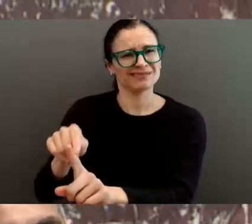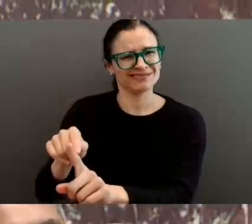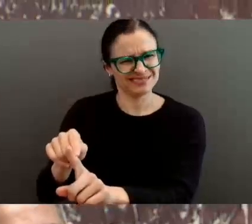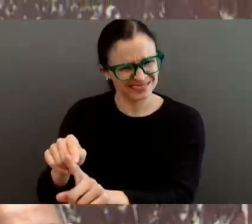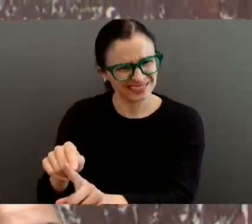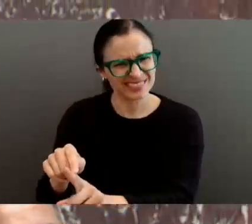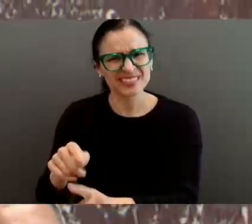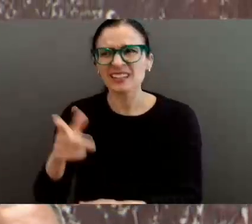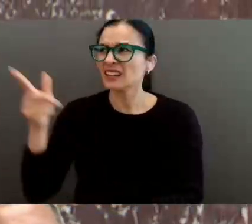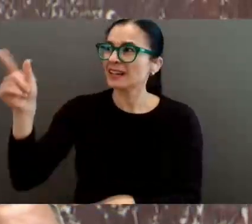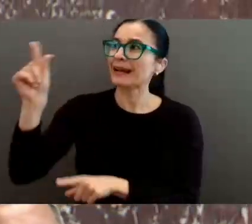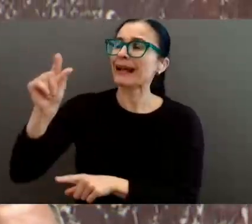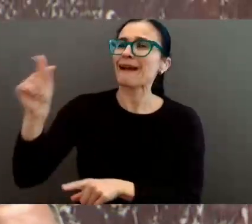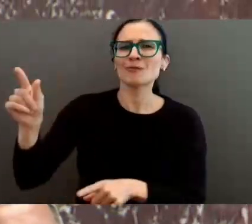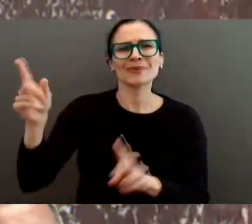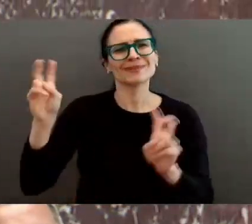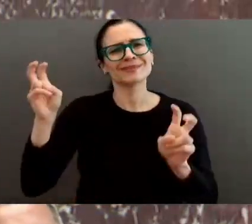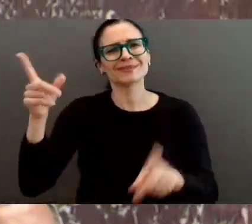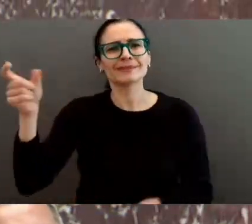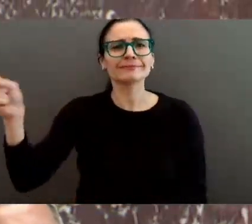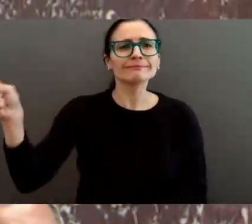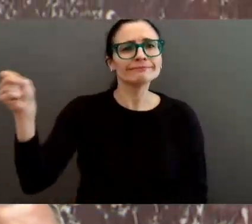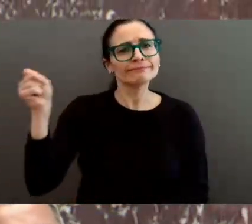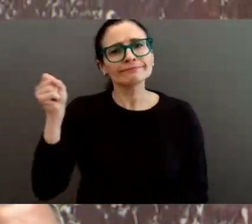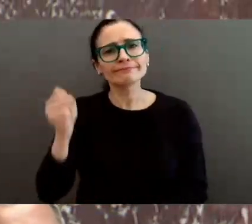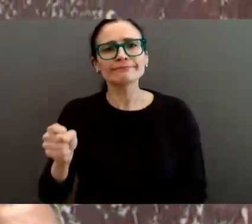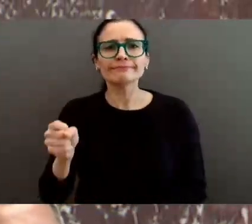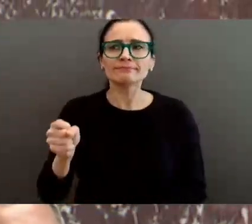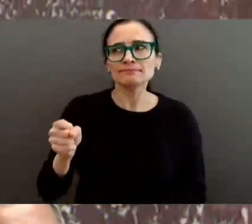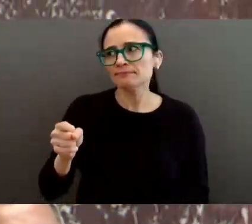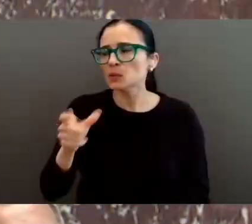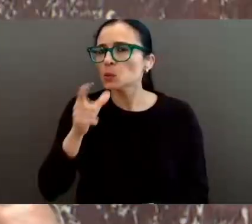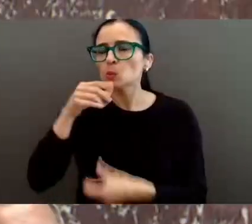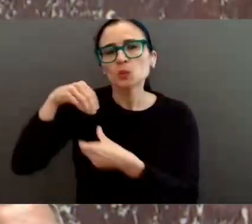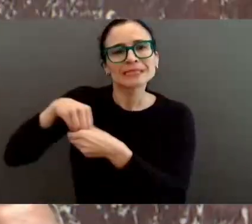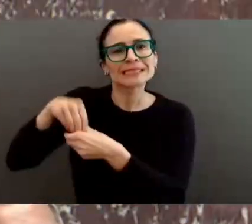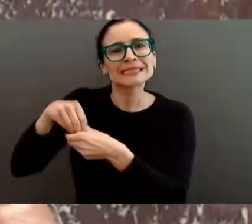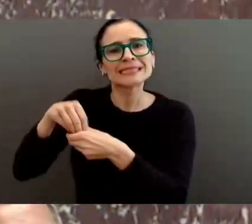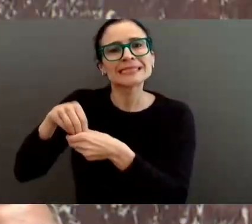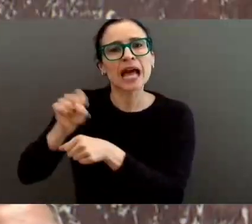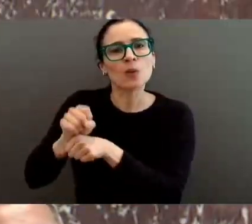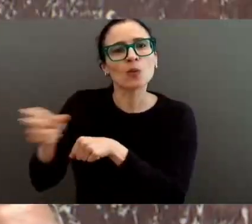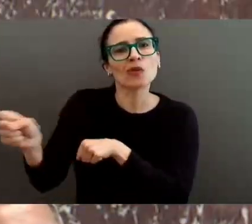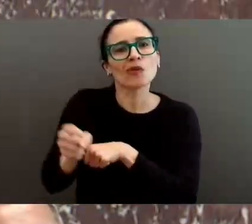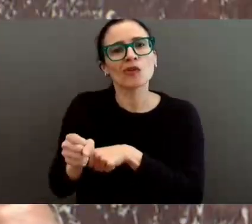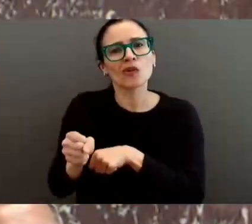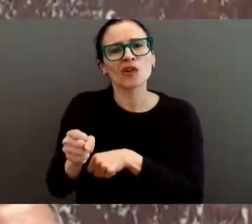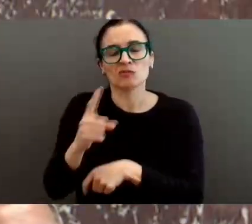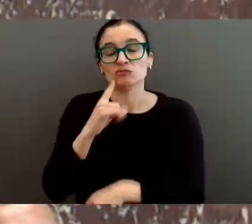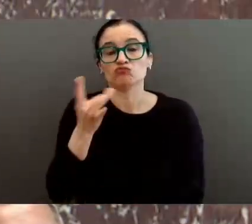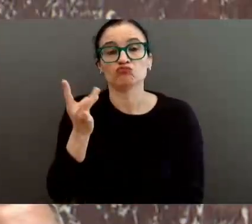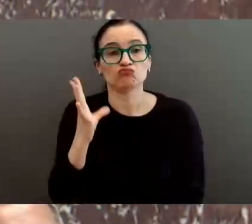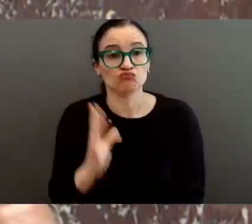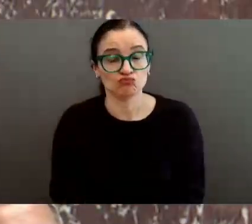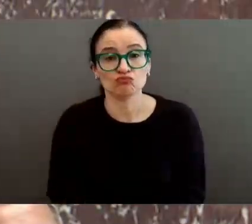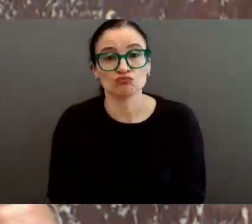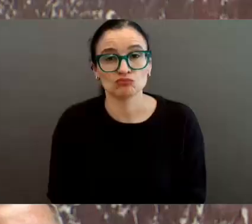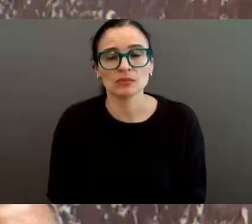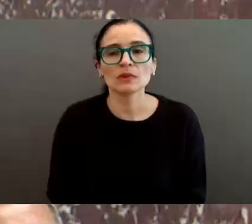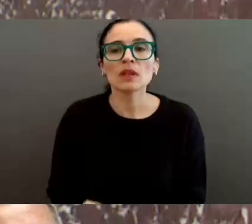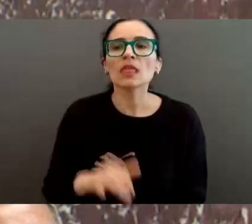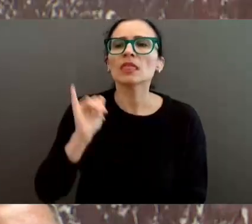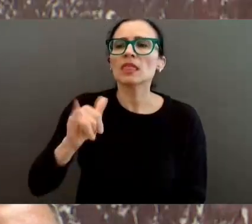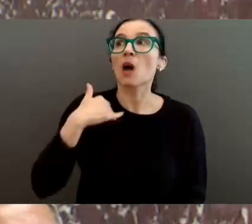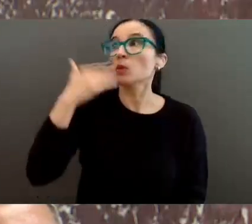this one may be the most egregious. Here's what we know so far. The minister is right. He is a